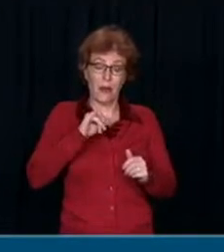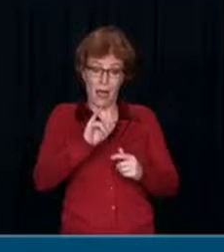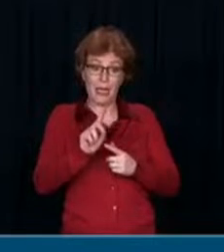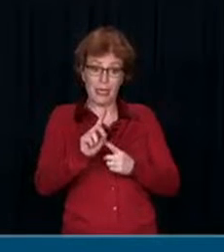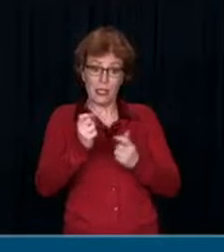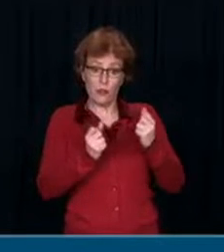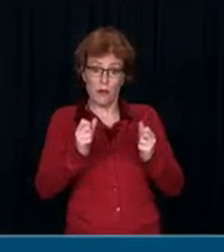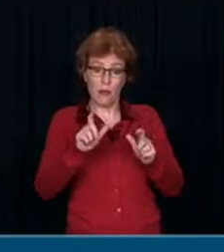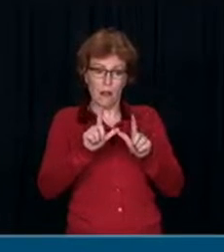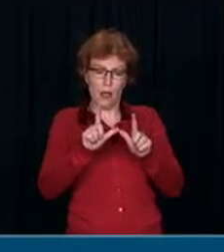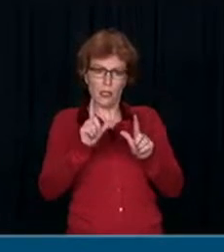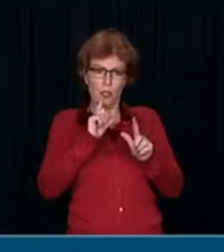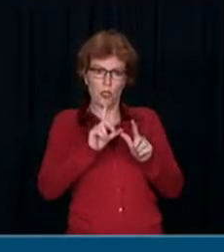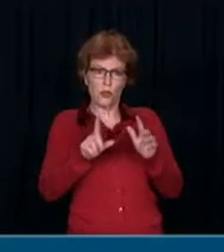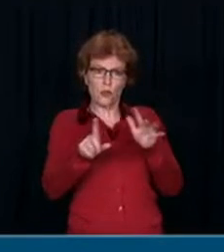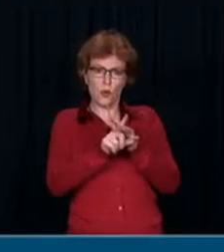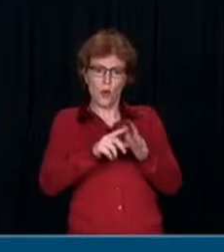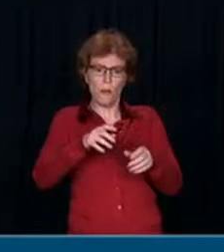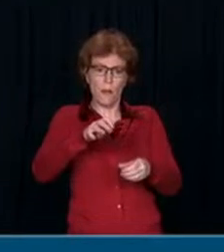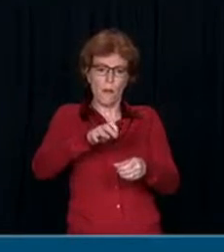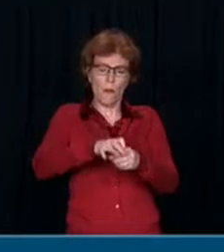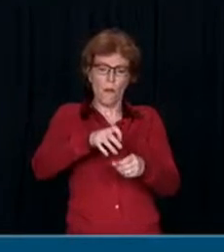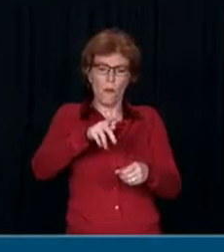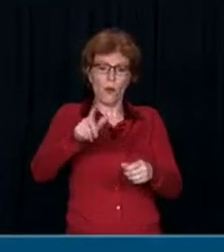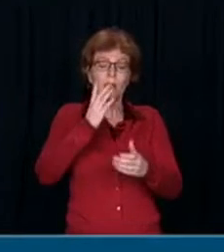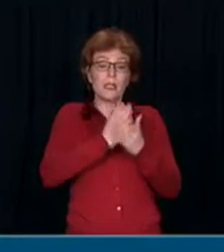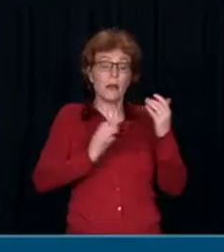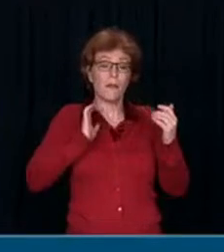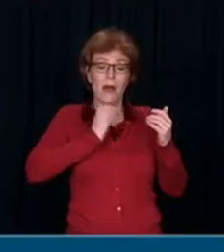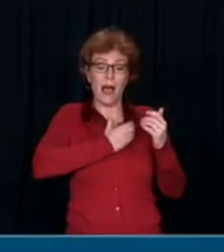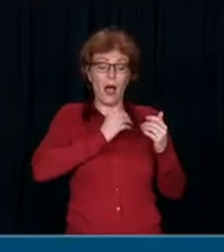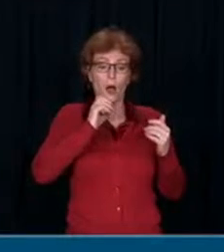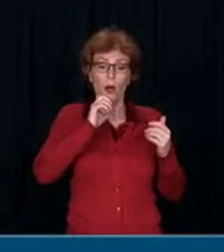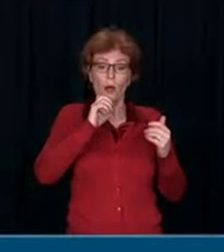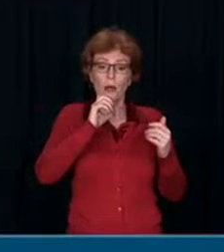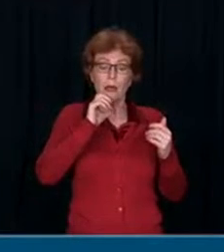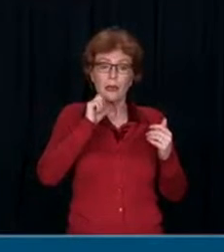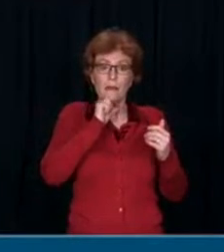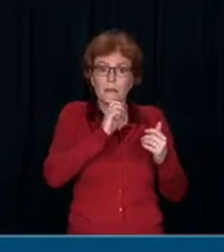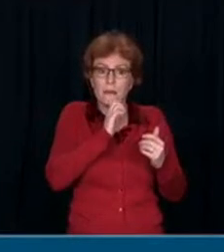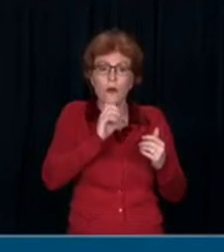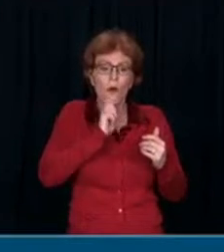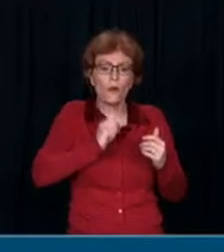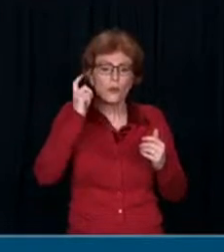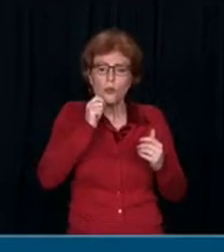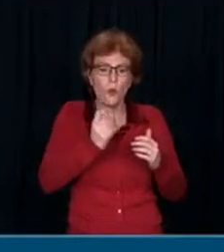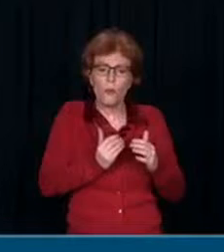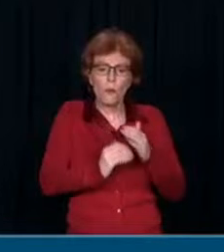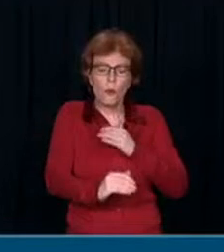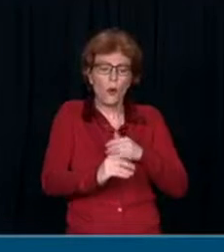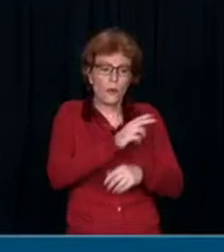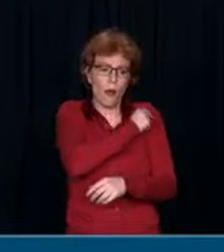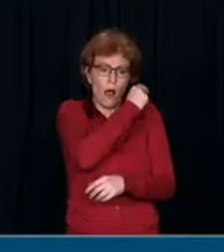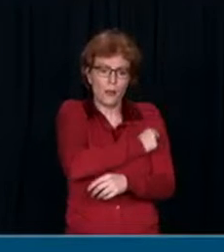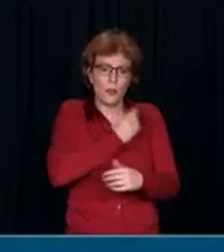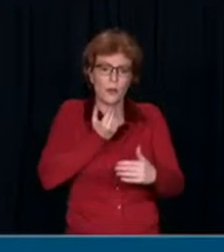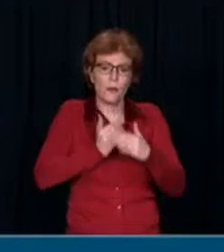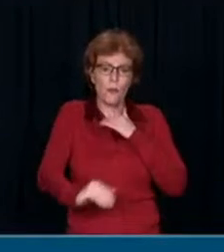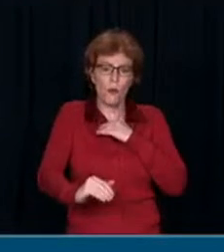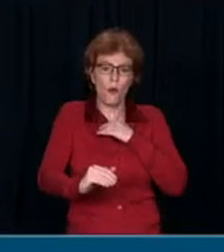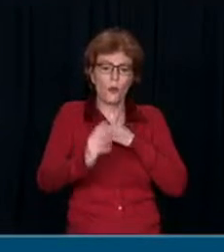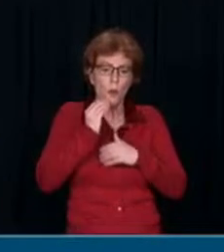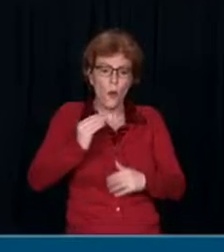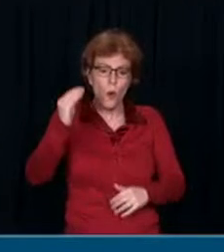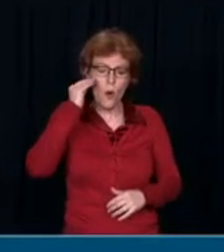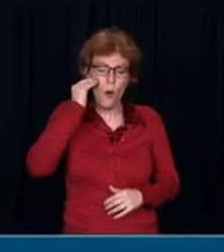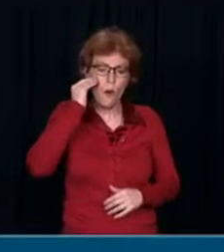at the polls. You know what? Some of our elders were not born at the hospital. They were born at